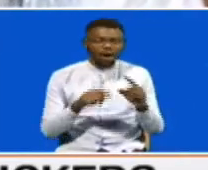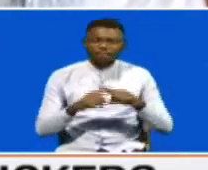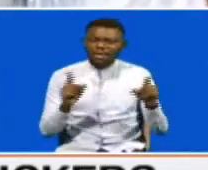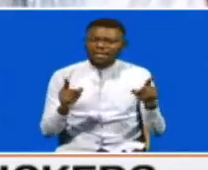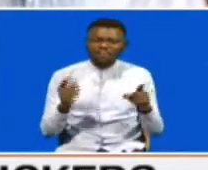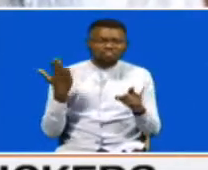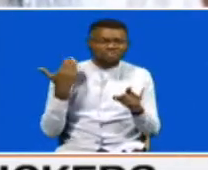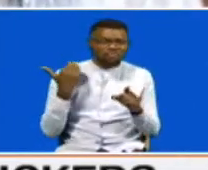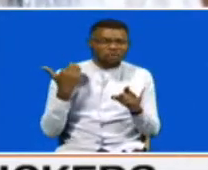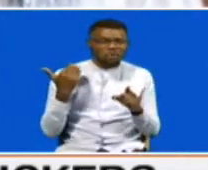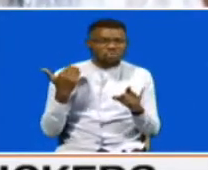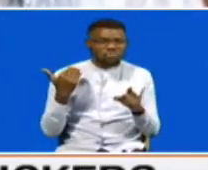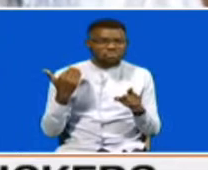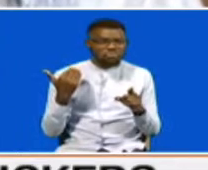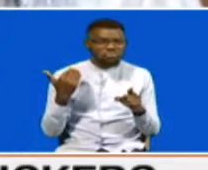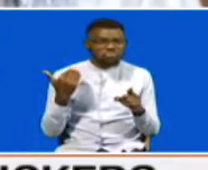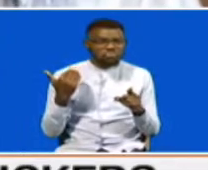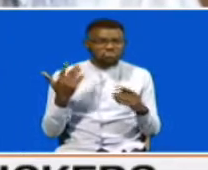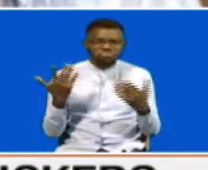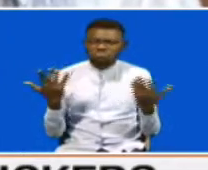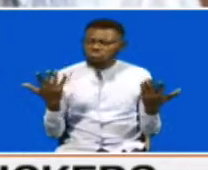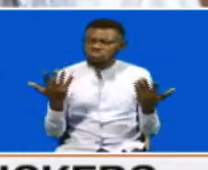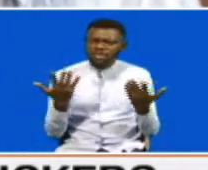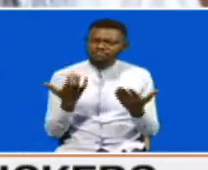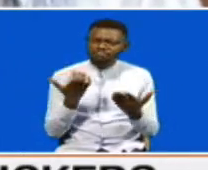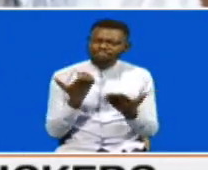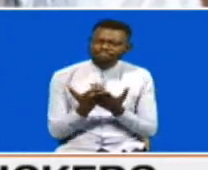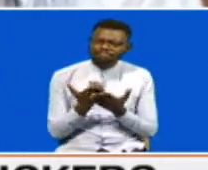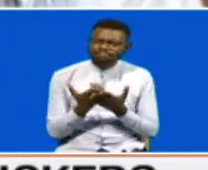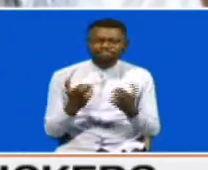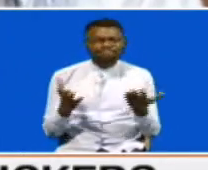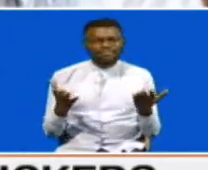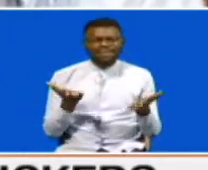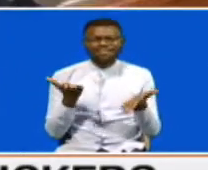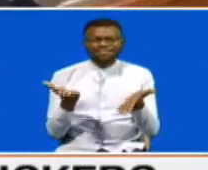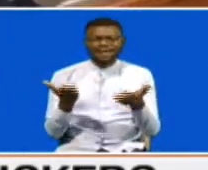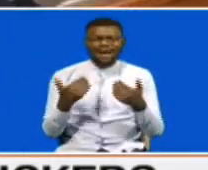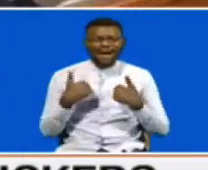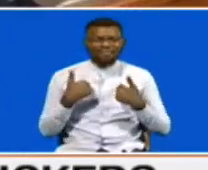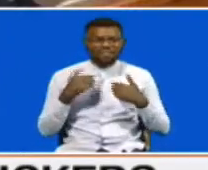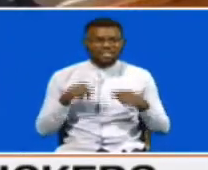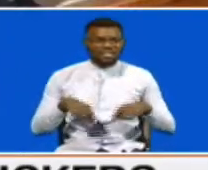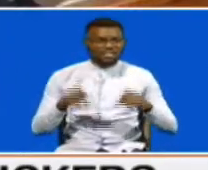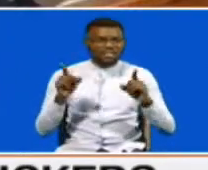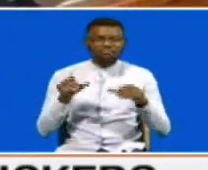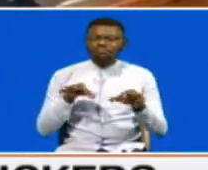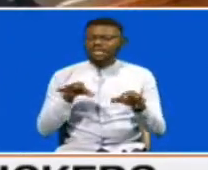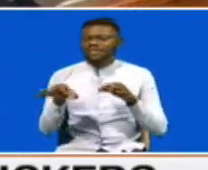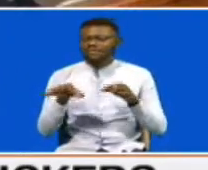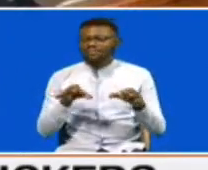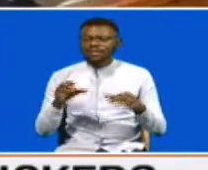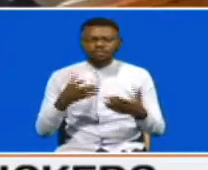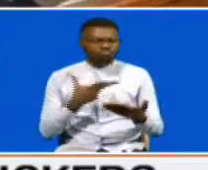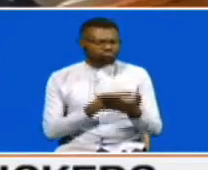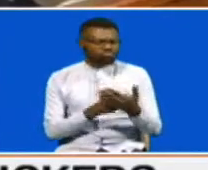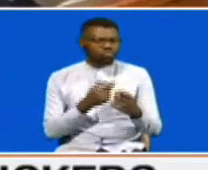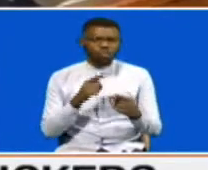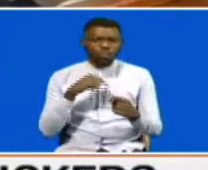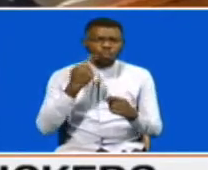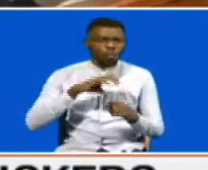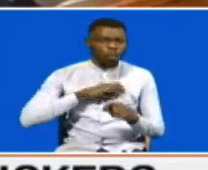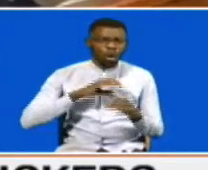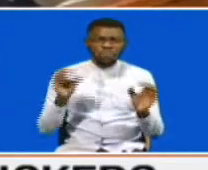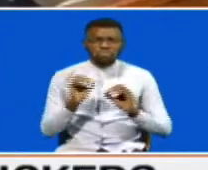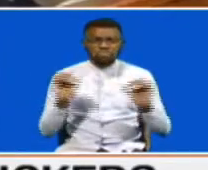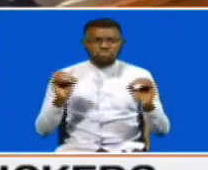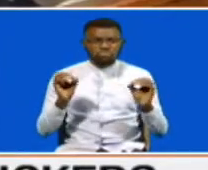Armin Daria failed to exonerate themselves and failed to tell the court who the drugs belonged to.